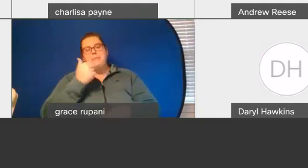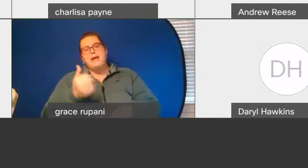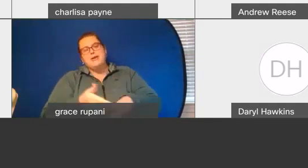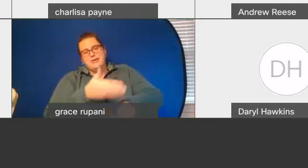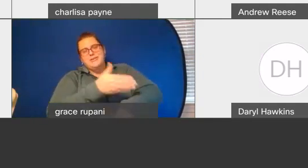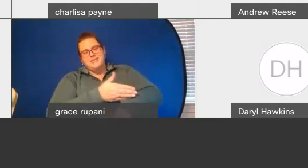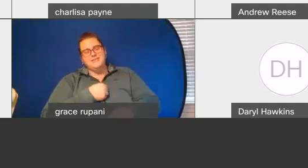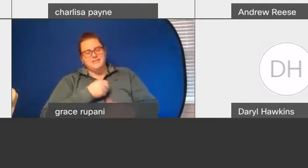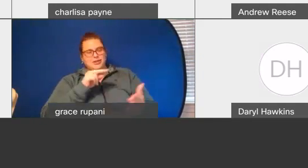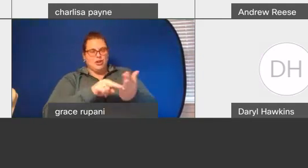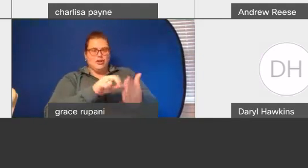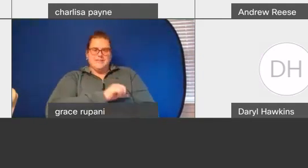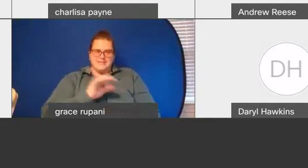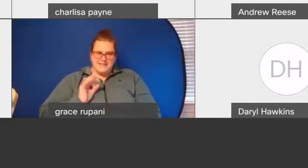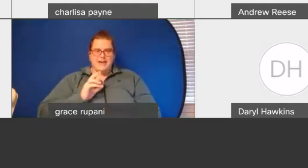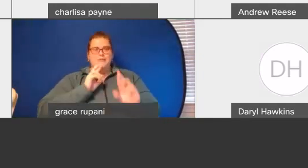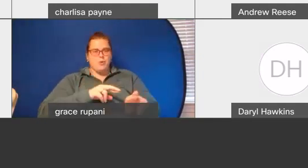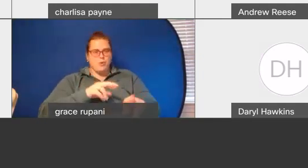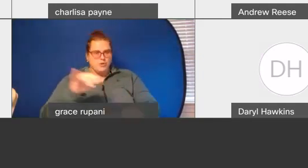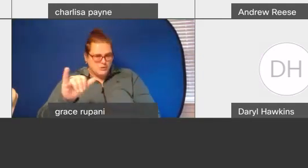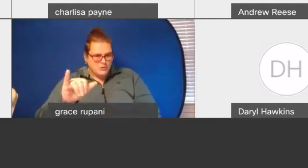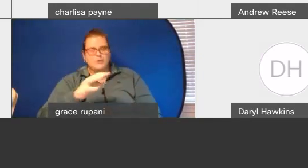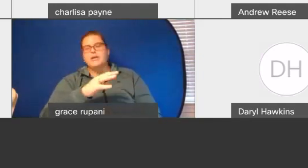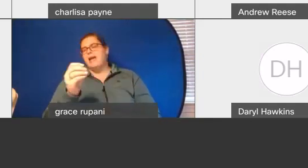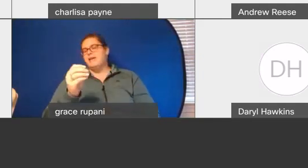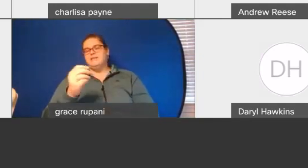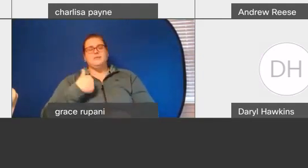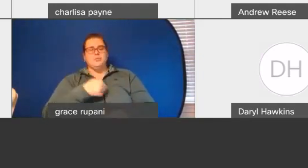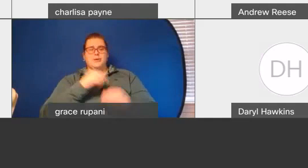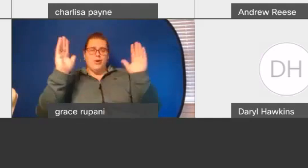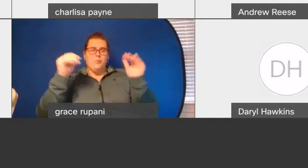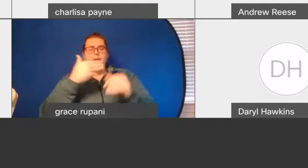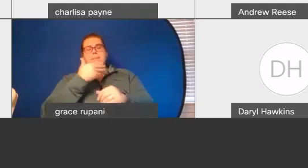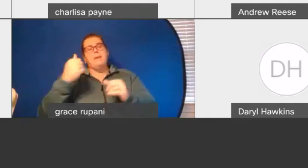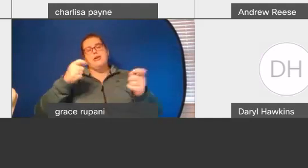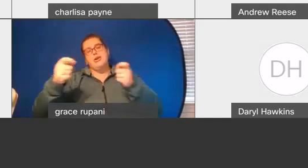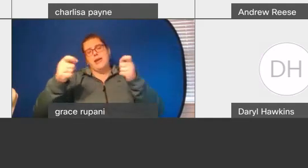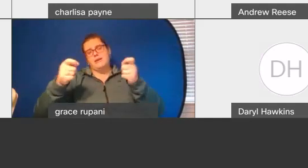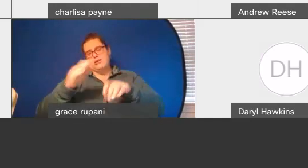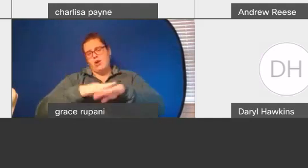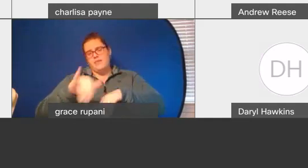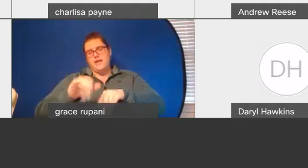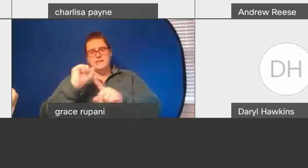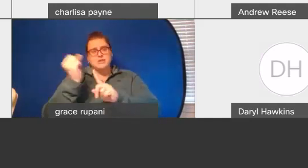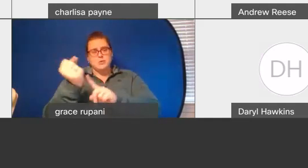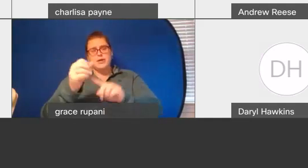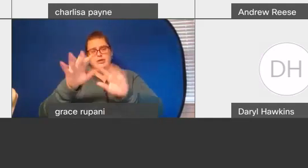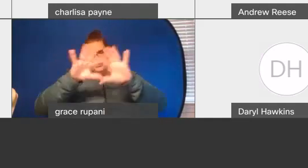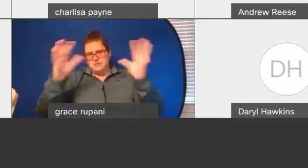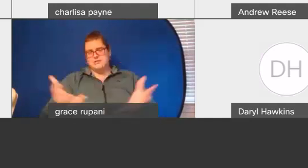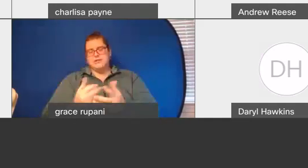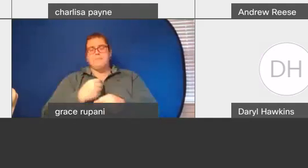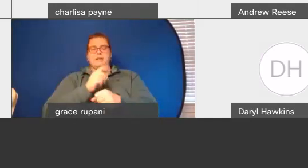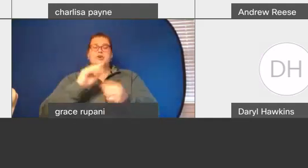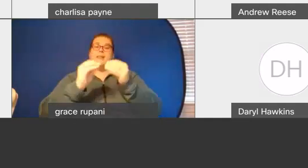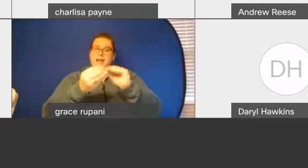to even, make sure we've got a better handle on this and help get those other numbers down completely.